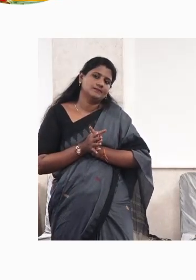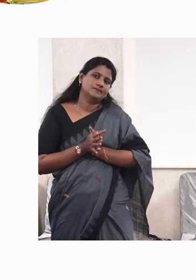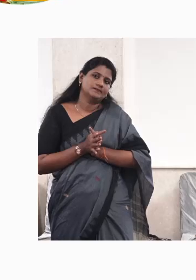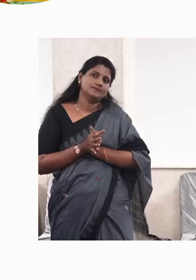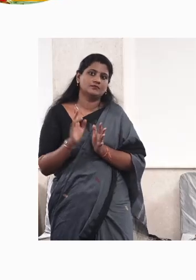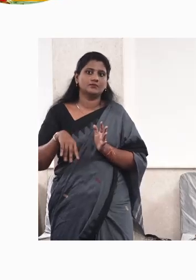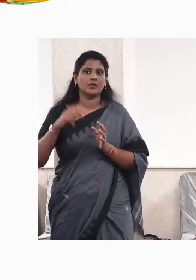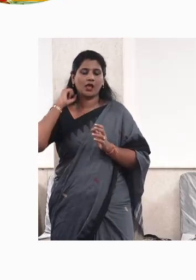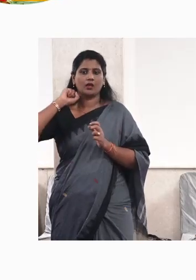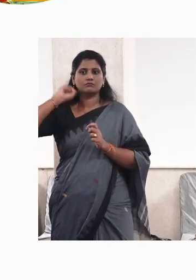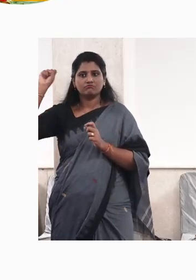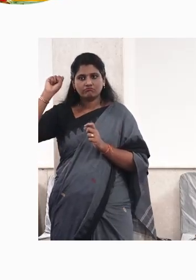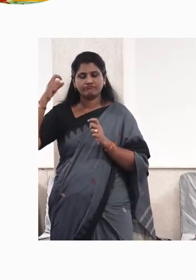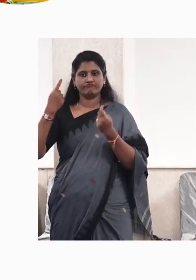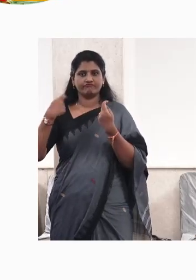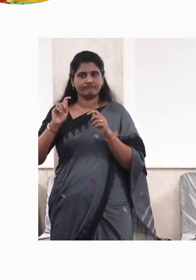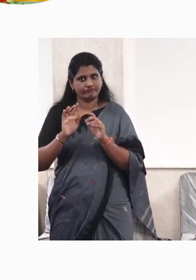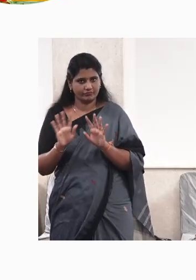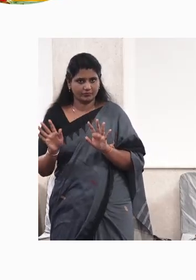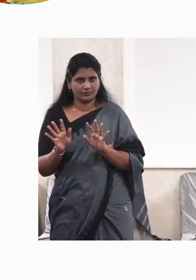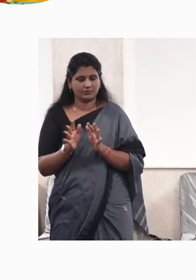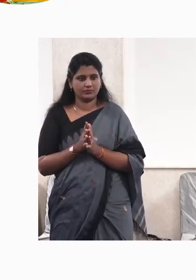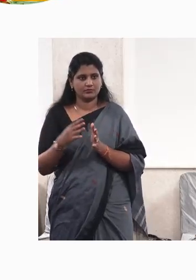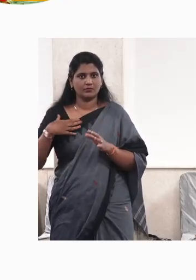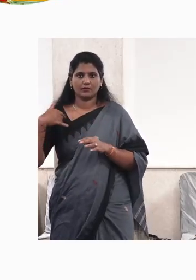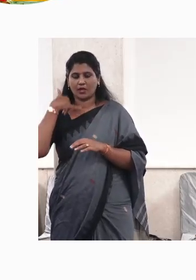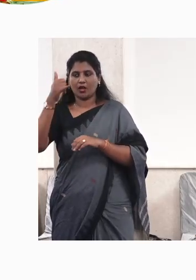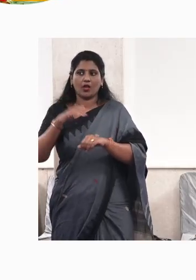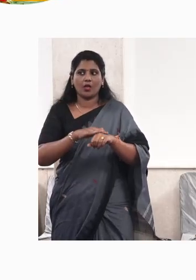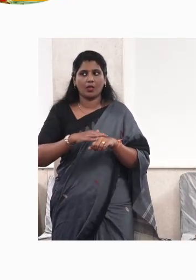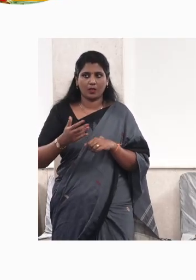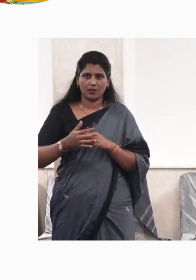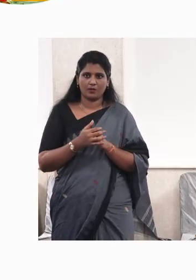attempted suicide, and we were called in.